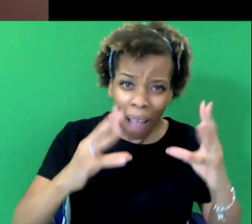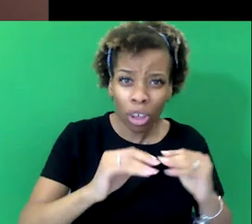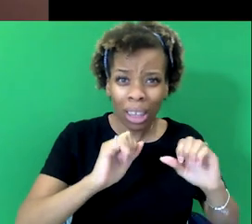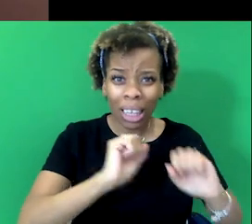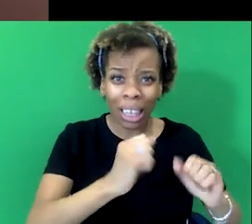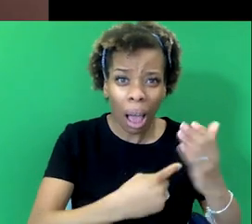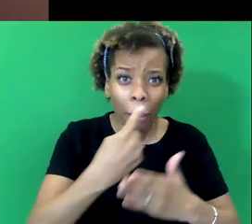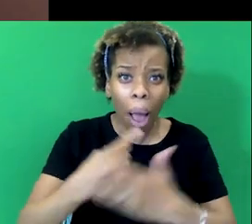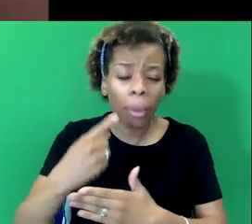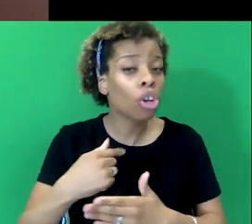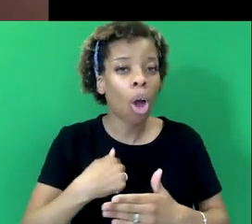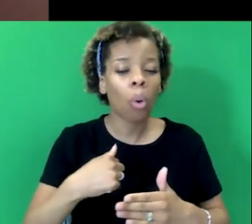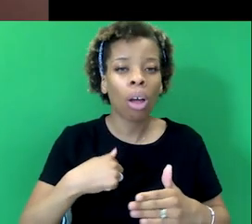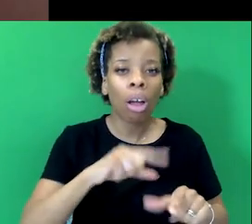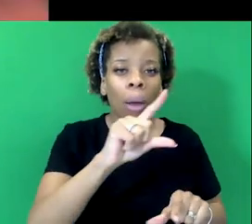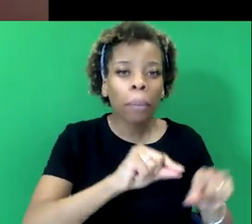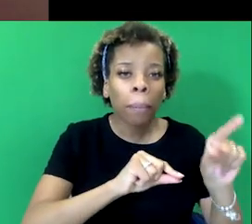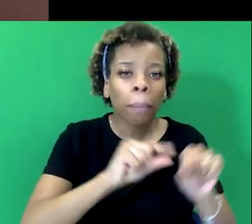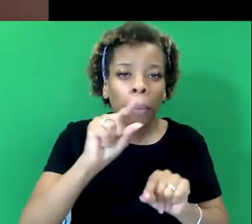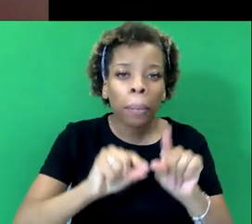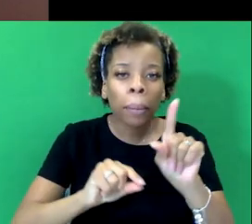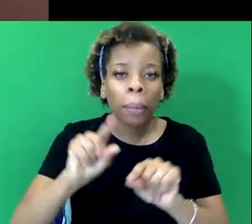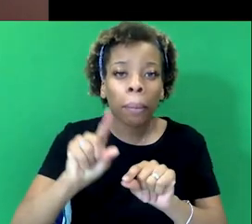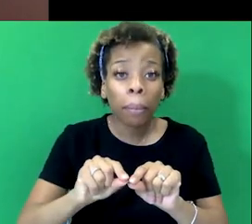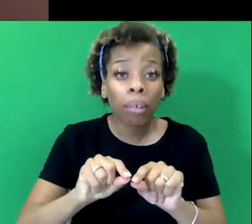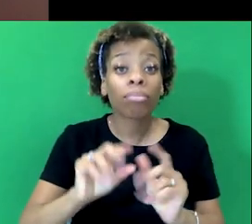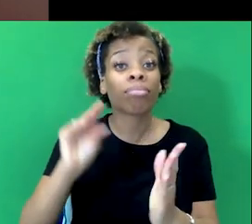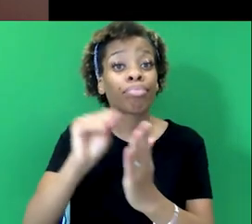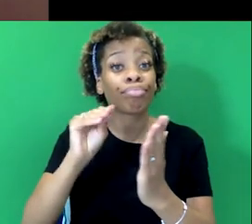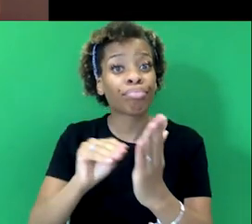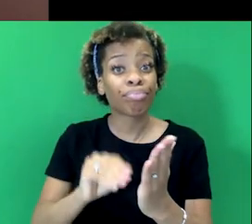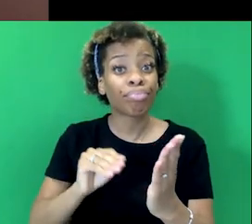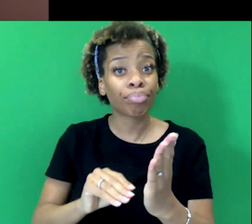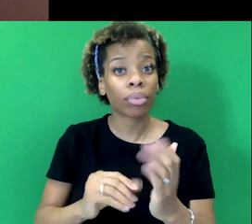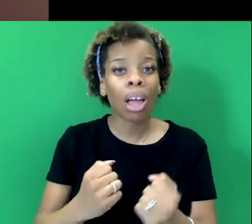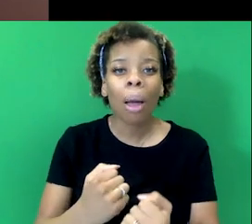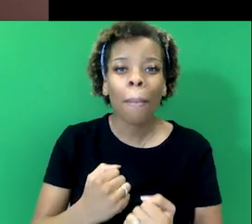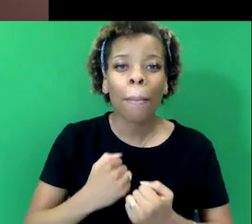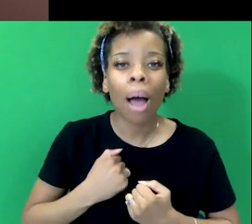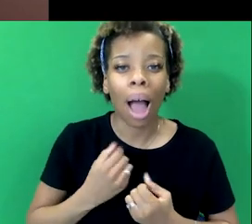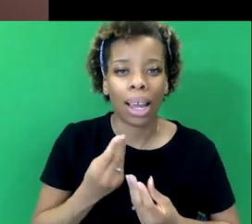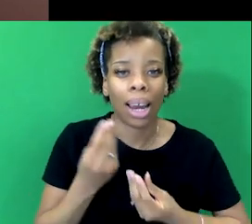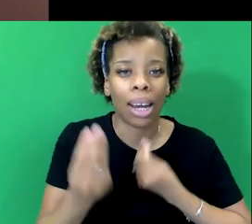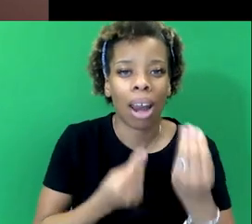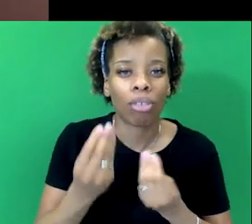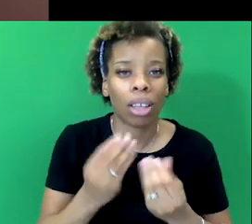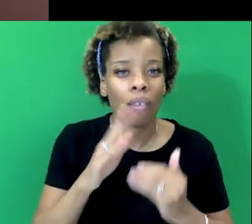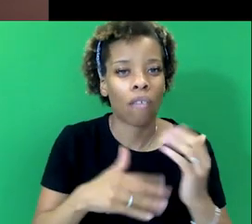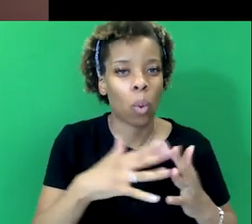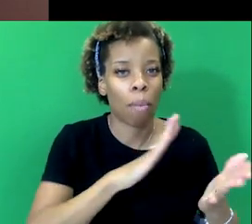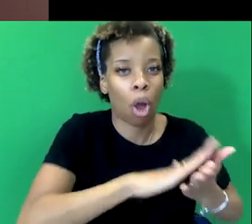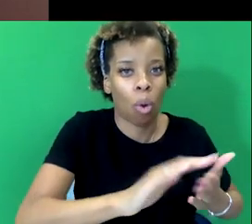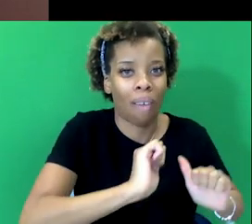a narrative, my narrative, of Hogarth's life. Now, it's not going to be everyone's narrative of Hogarth's life. I'm rather hoping